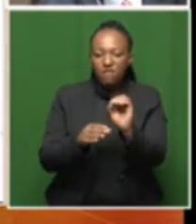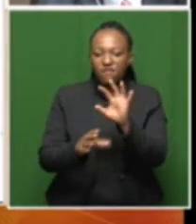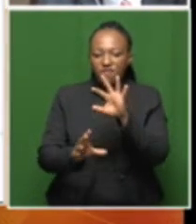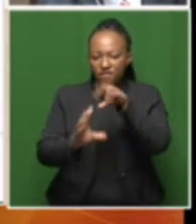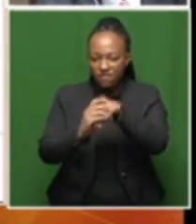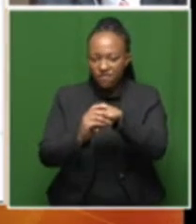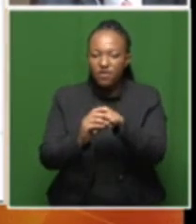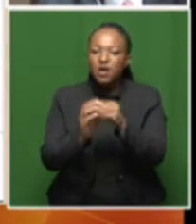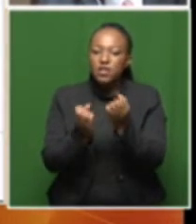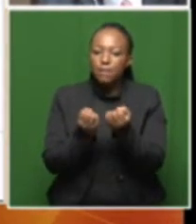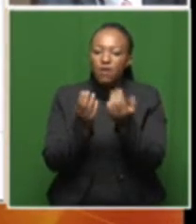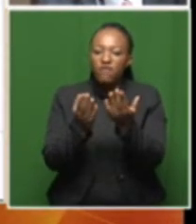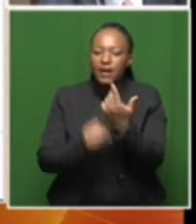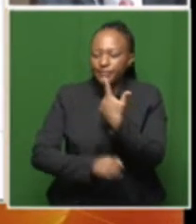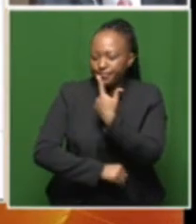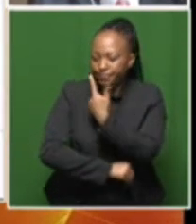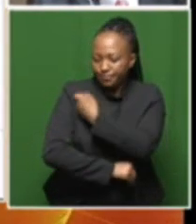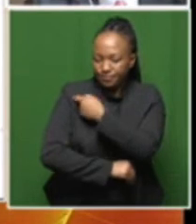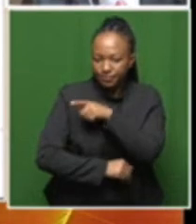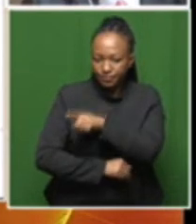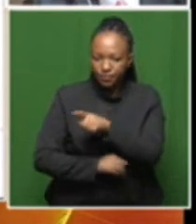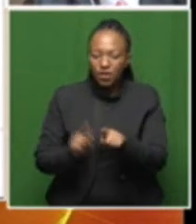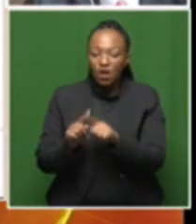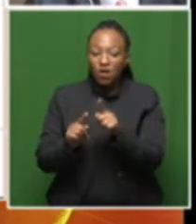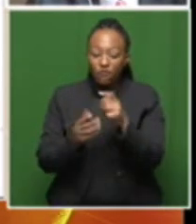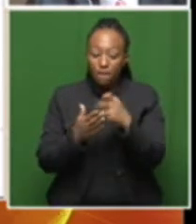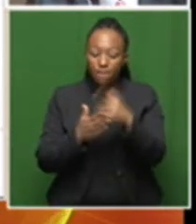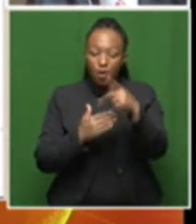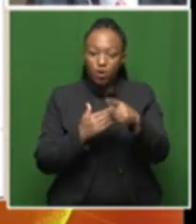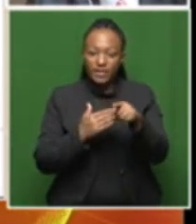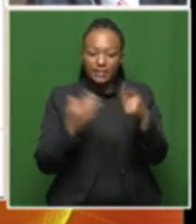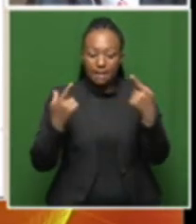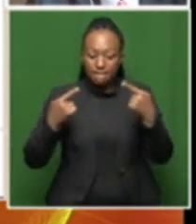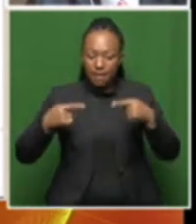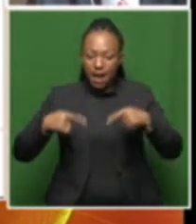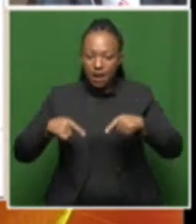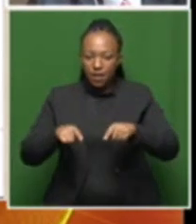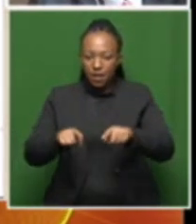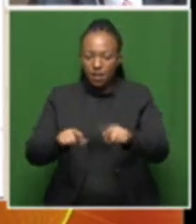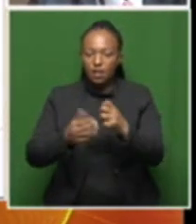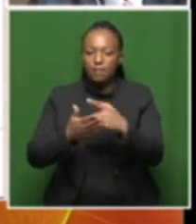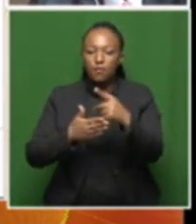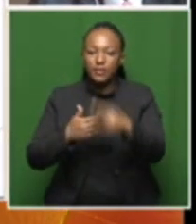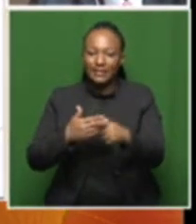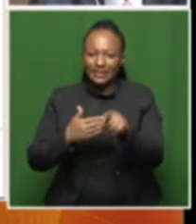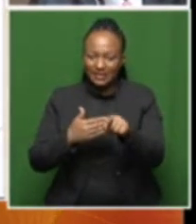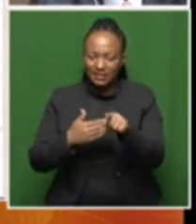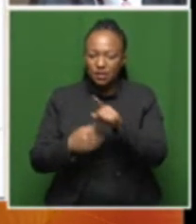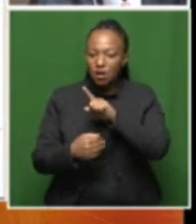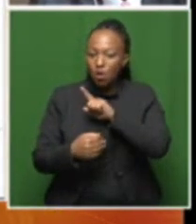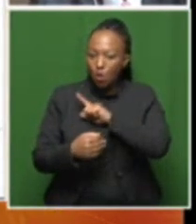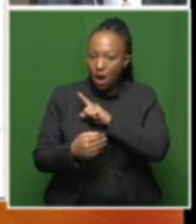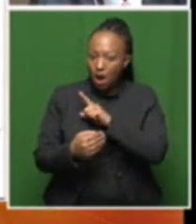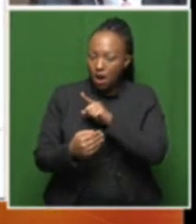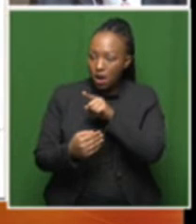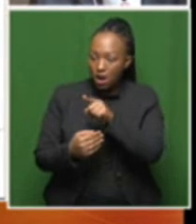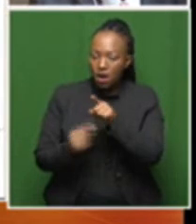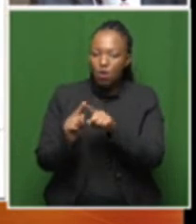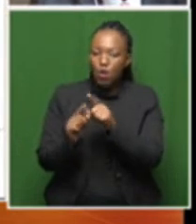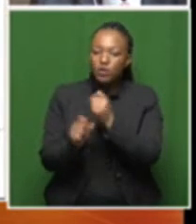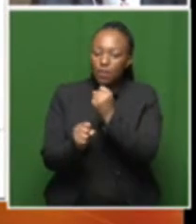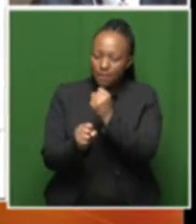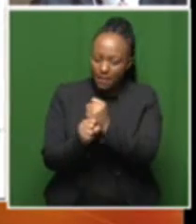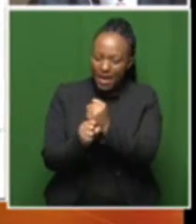providing vaccinations. And in this particular project, parallel project, the trick has been to make sure that they are not